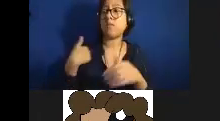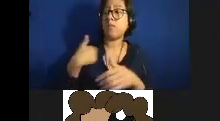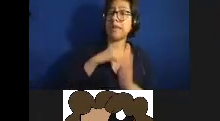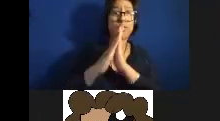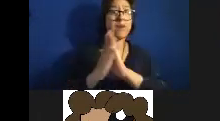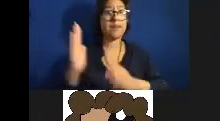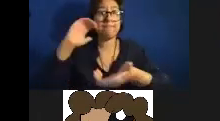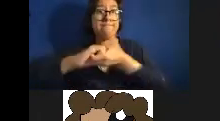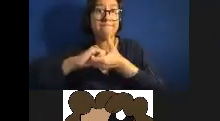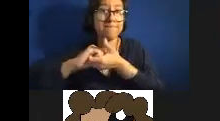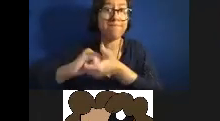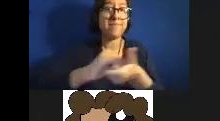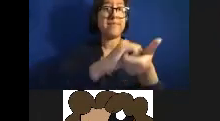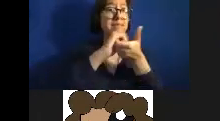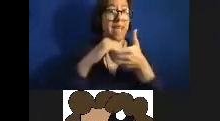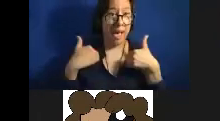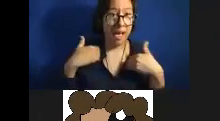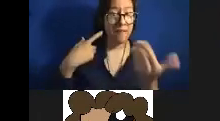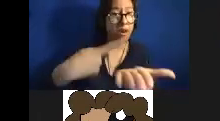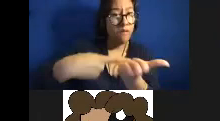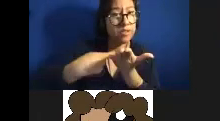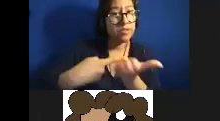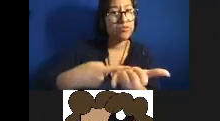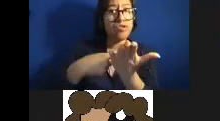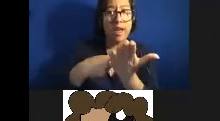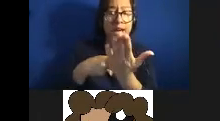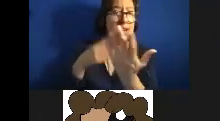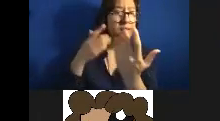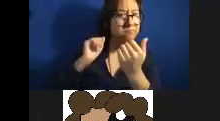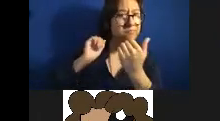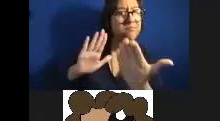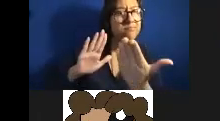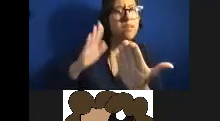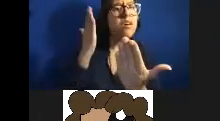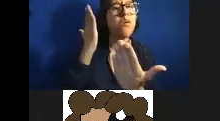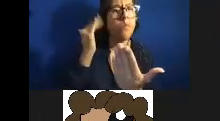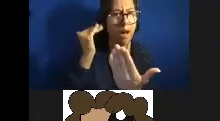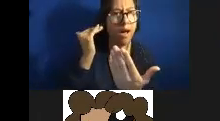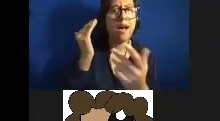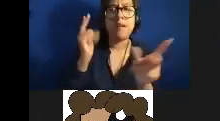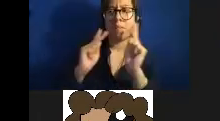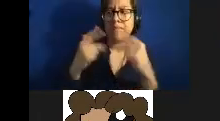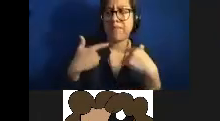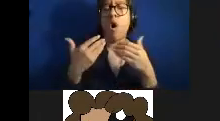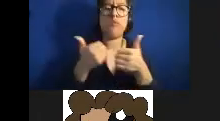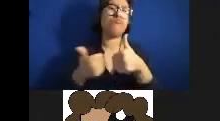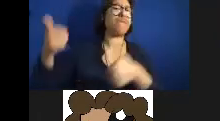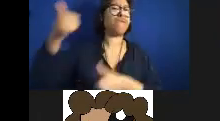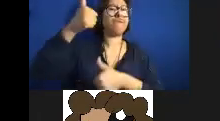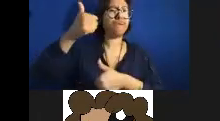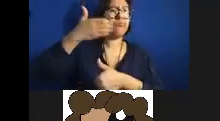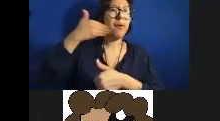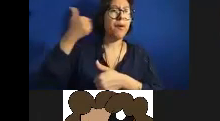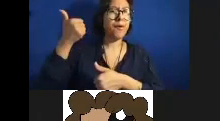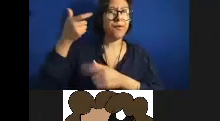to be able to have the conversations and get to the root problems of why individuals feel that they're better because